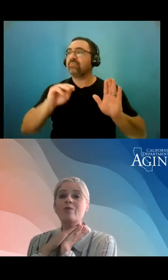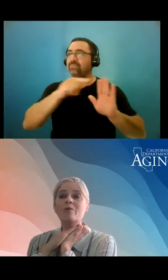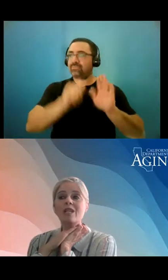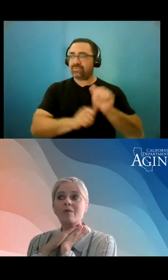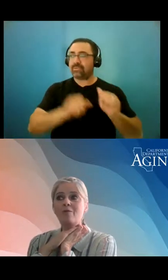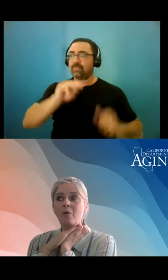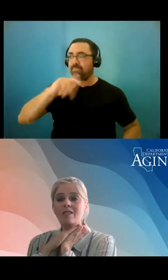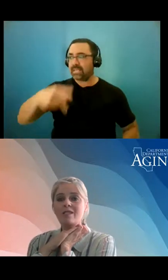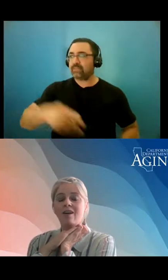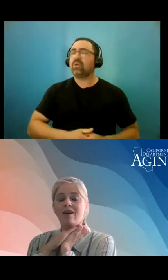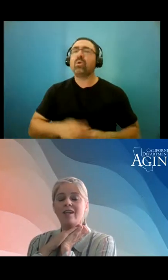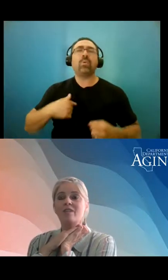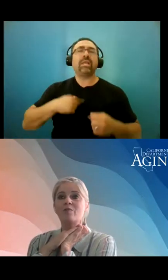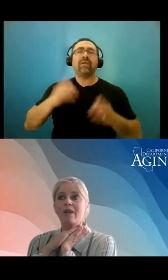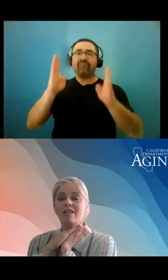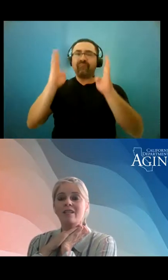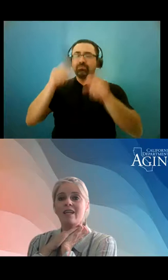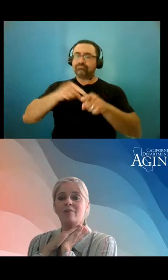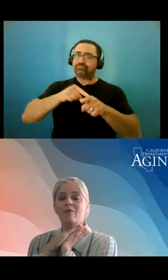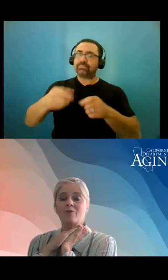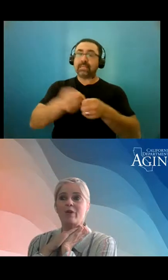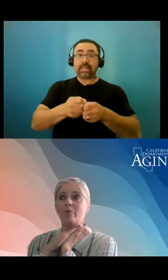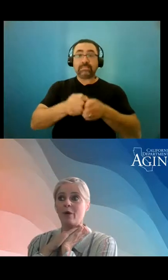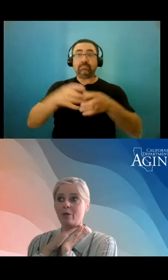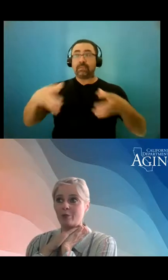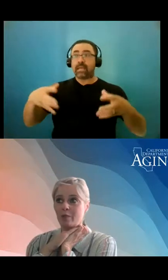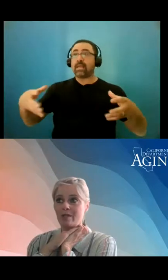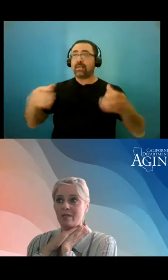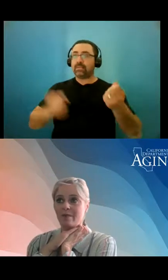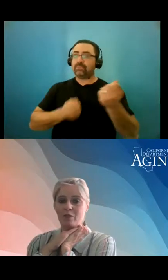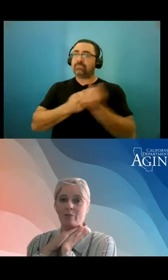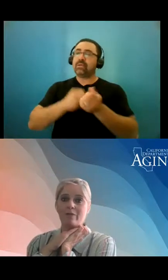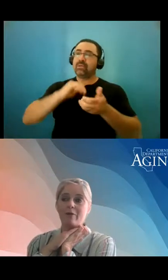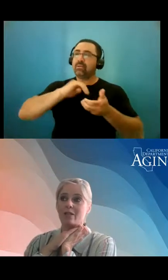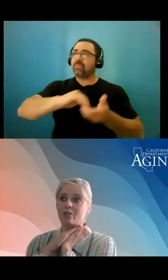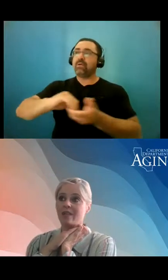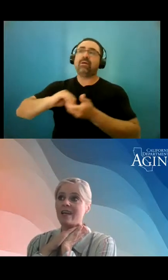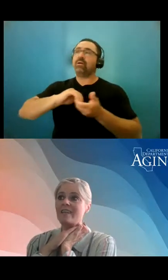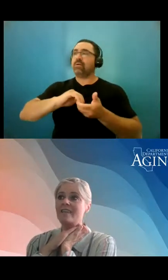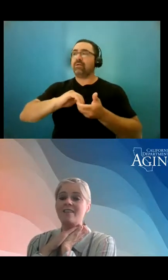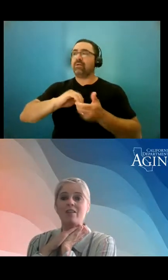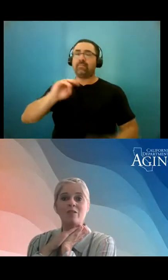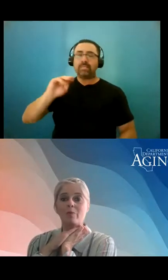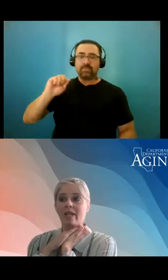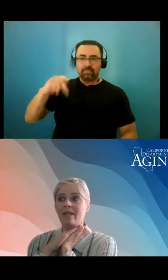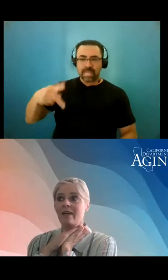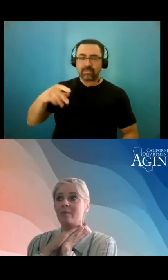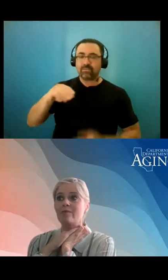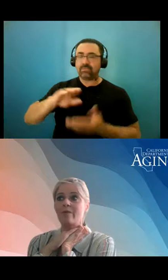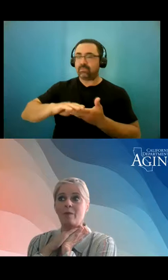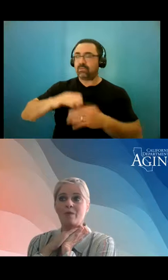so we've really been focusing on expanding and fostering our partnerships in the Master Plan for Aging. This is not just a